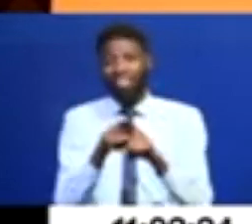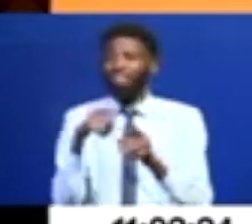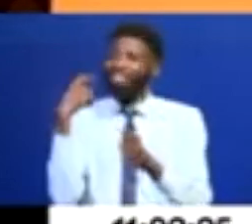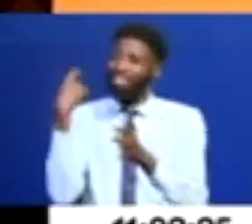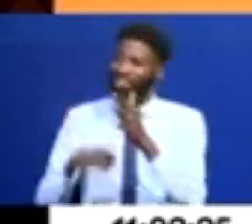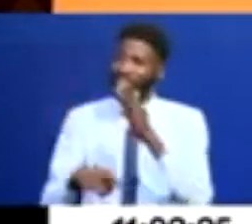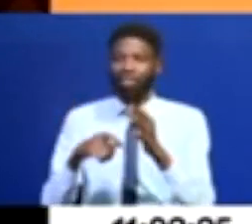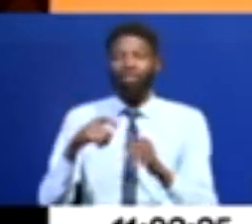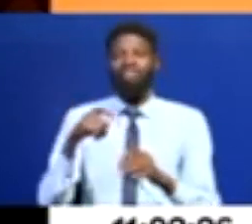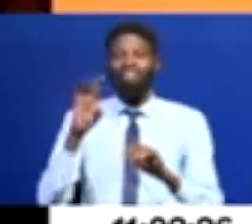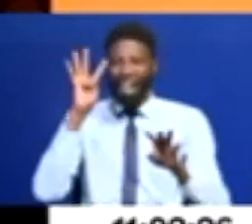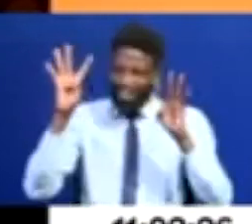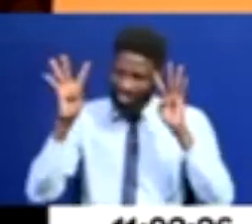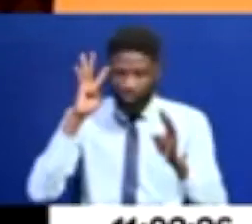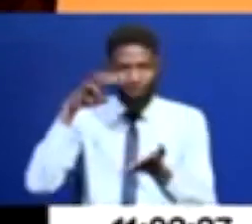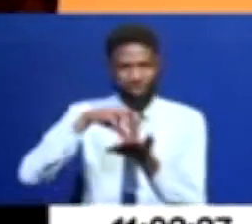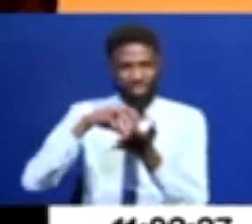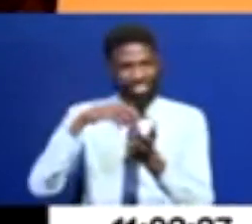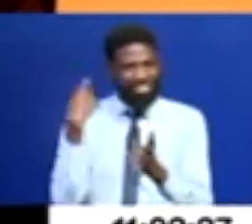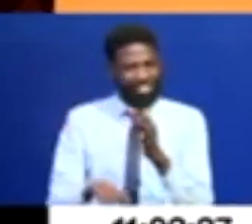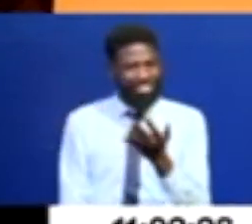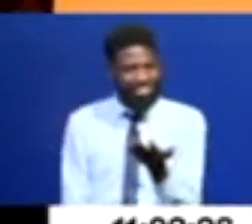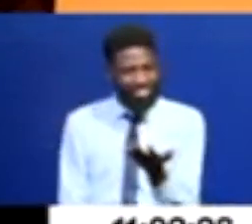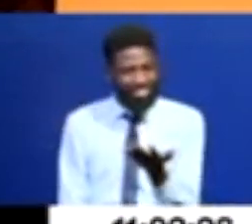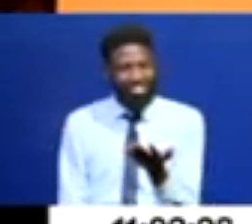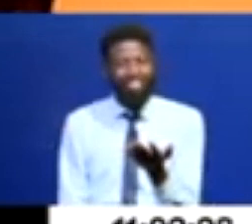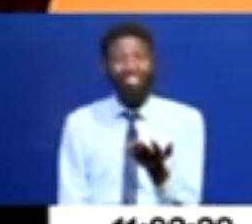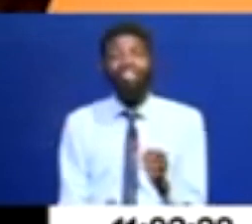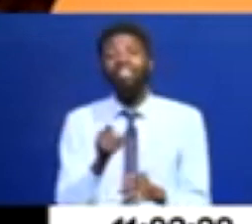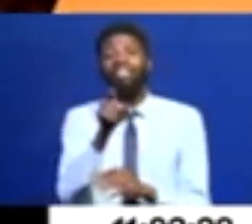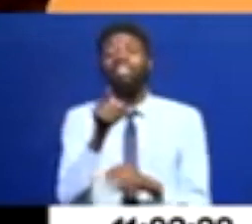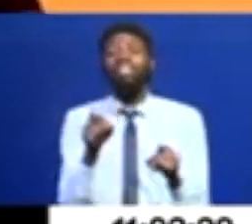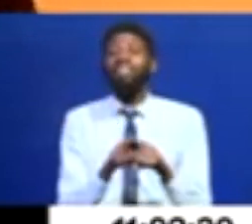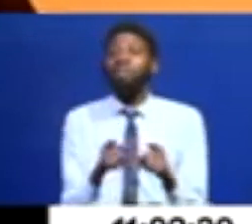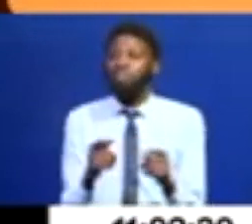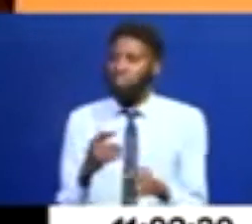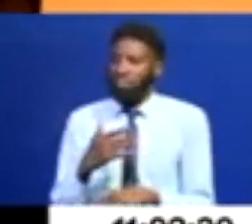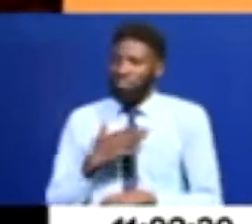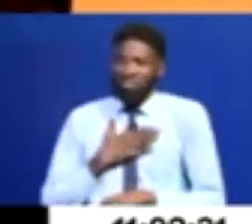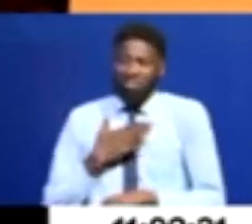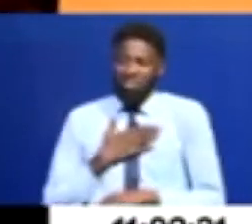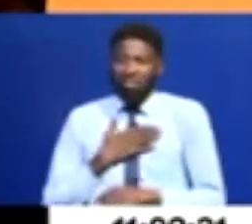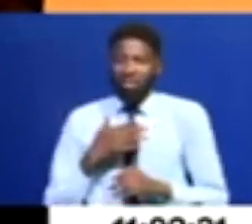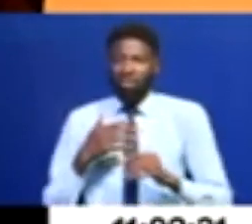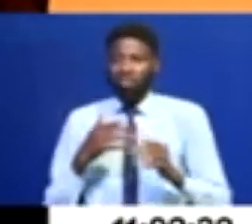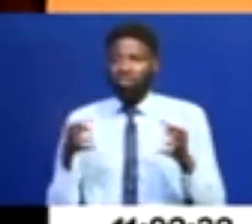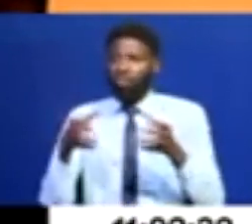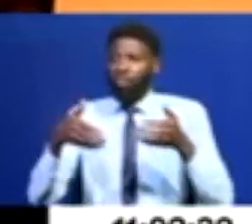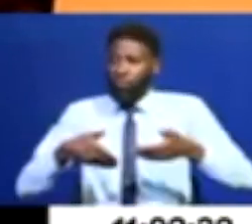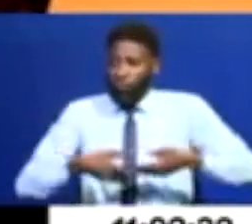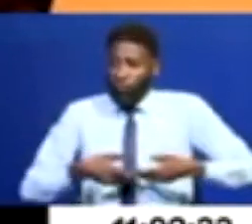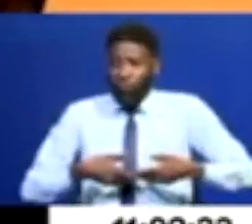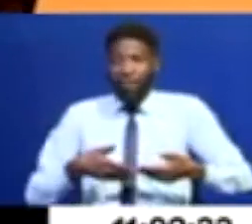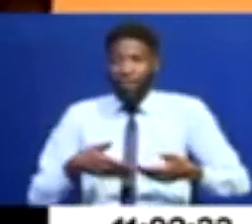on content, and this is actually being done, it's not my age who will start working on the